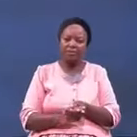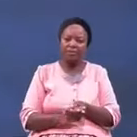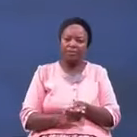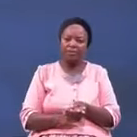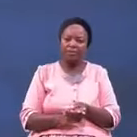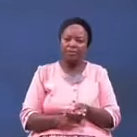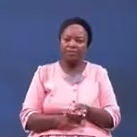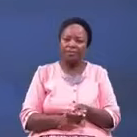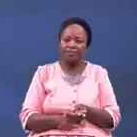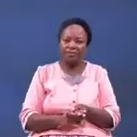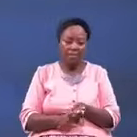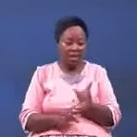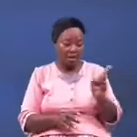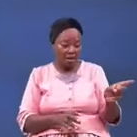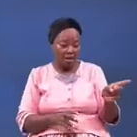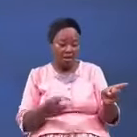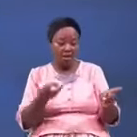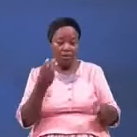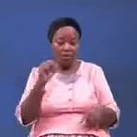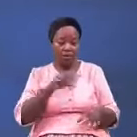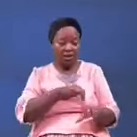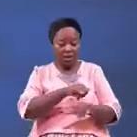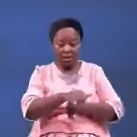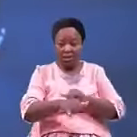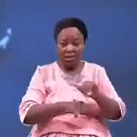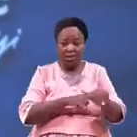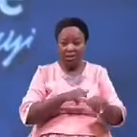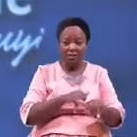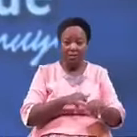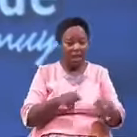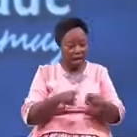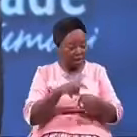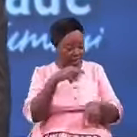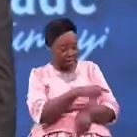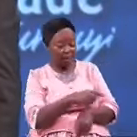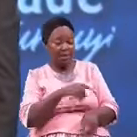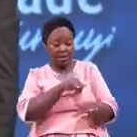he was deceived like he deceived his father